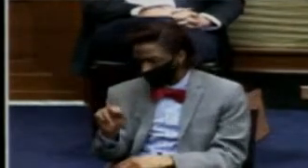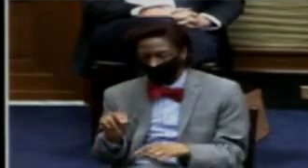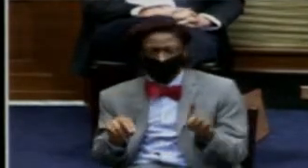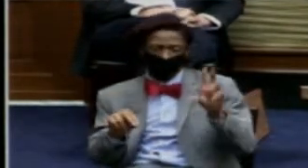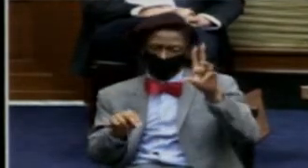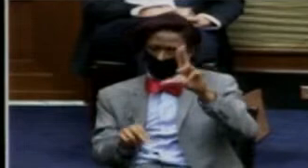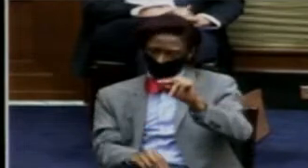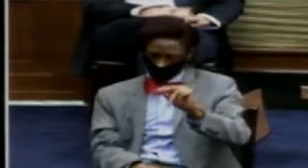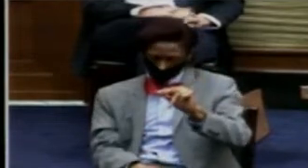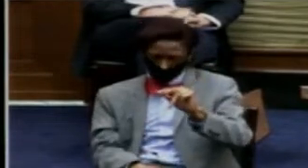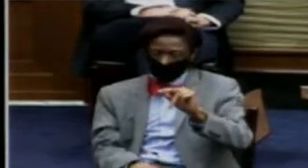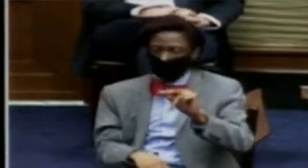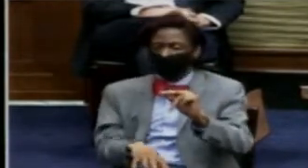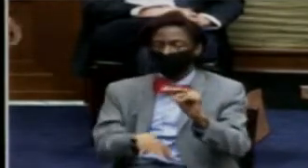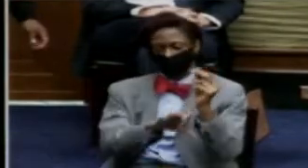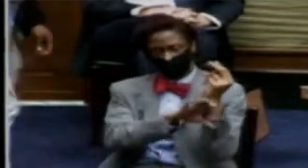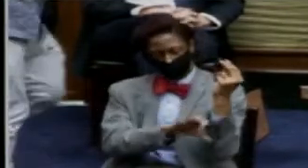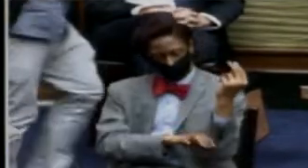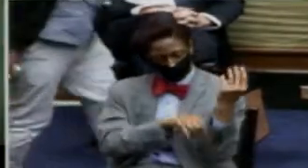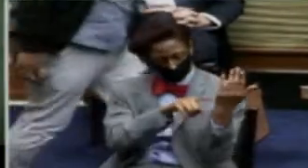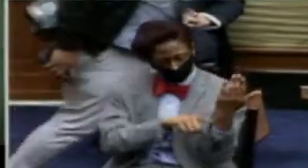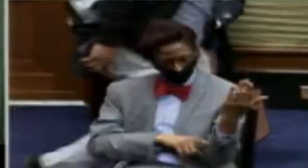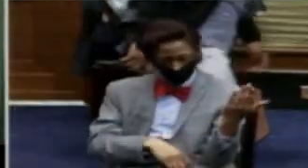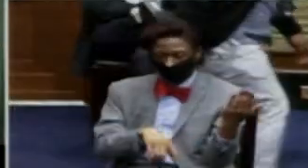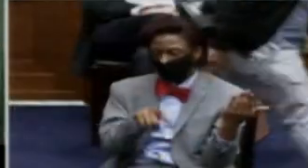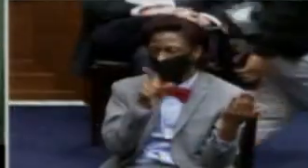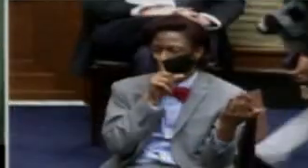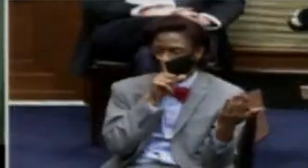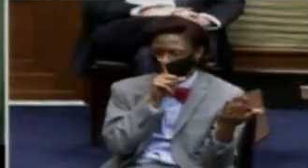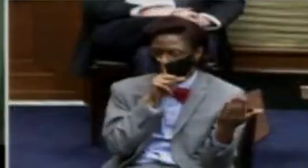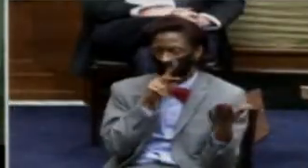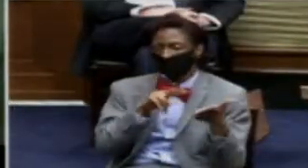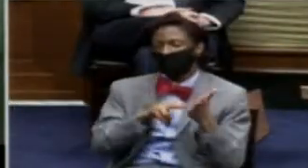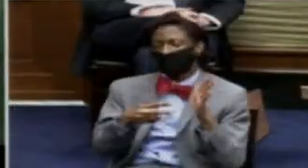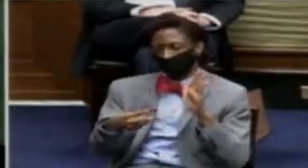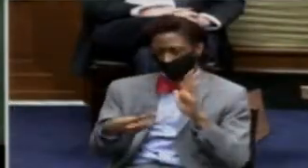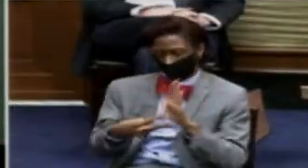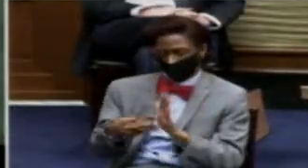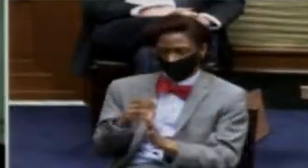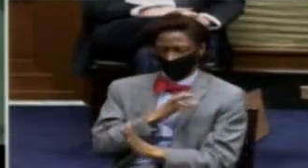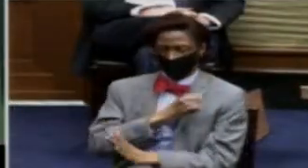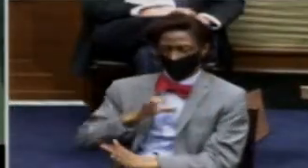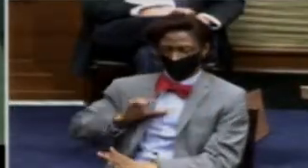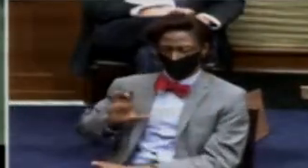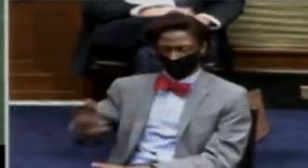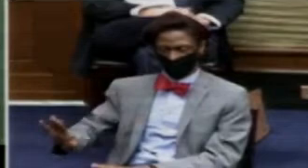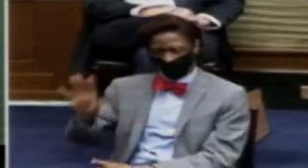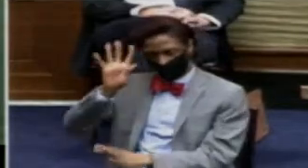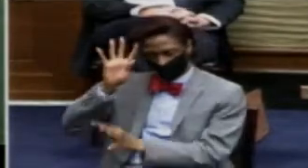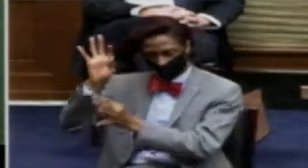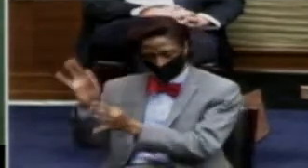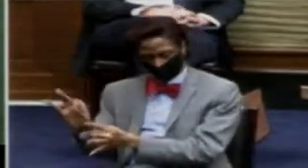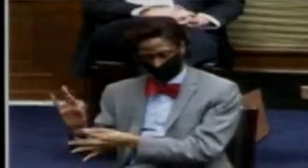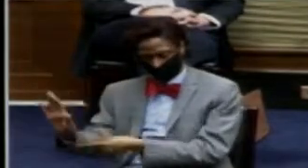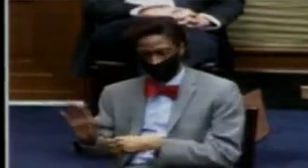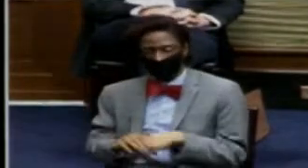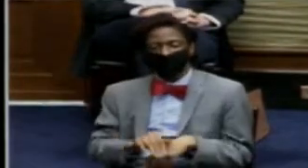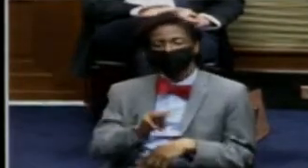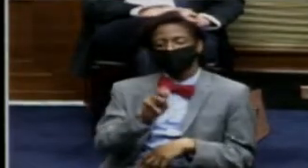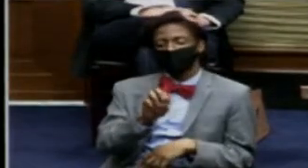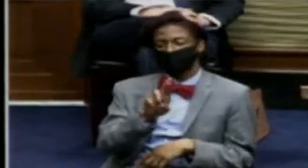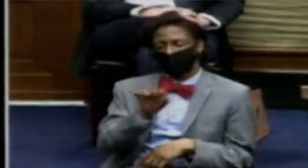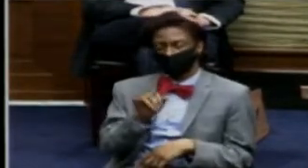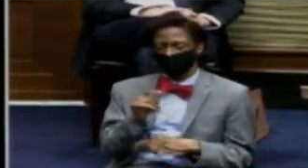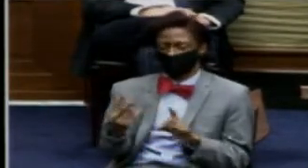of the Constitution is silent on that, which means it's left to the discretion of Congress. The minority views have also said